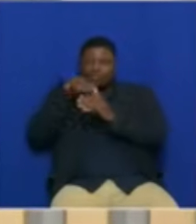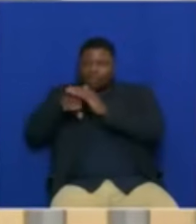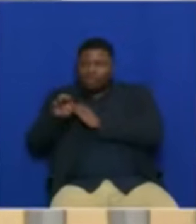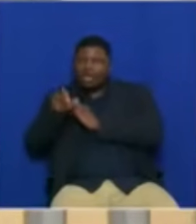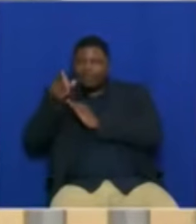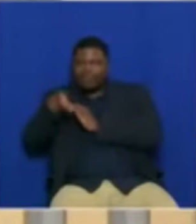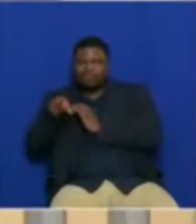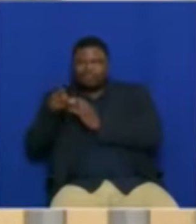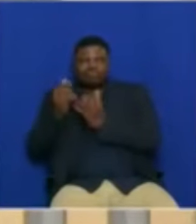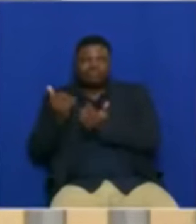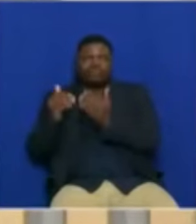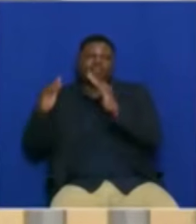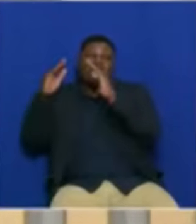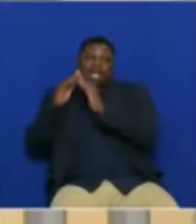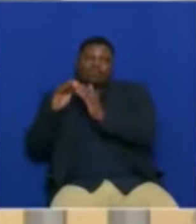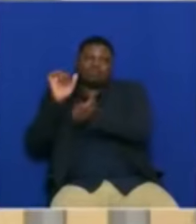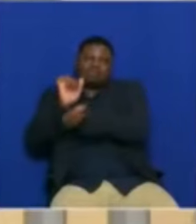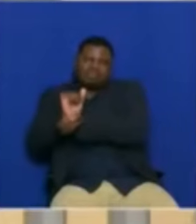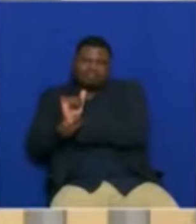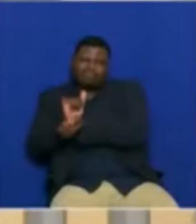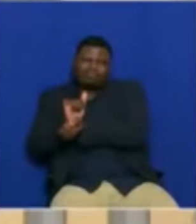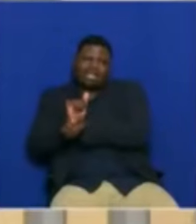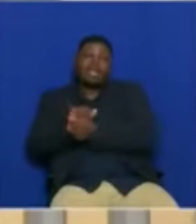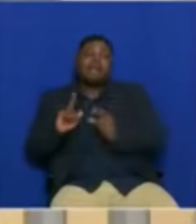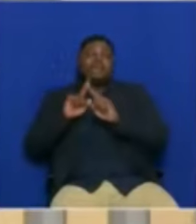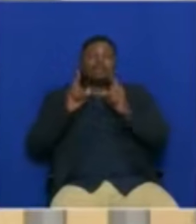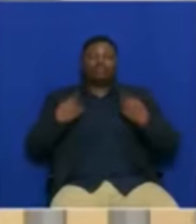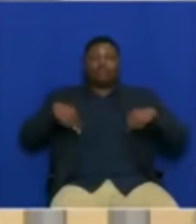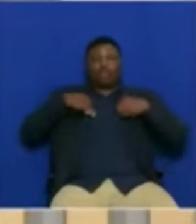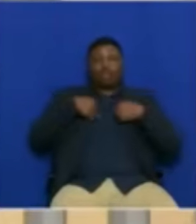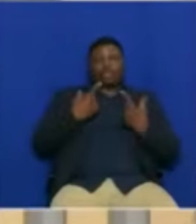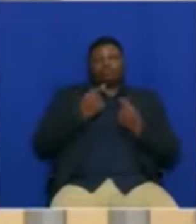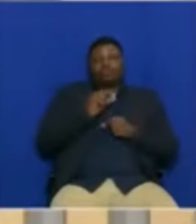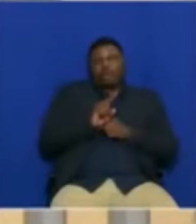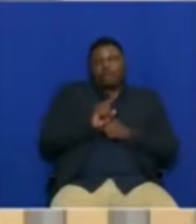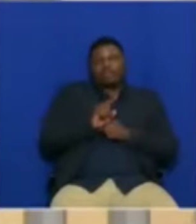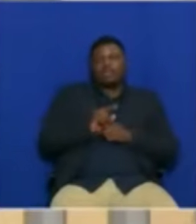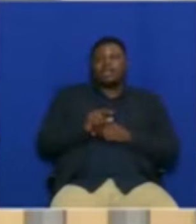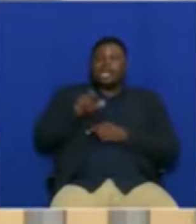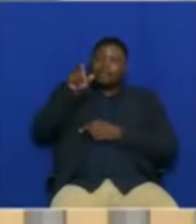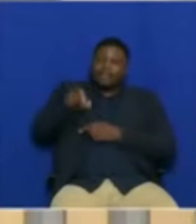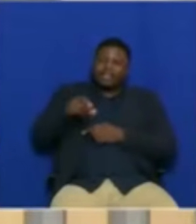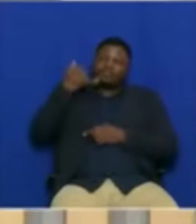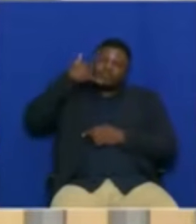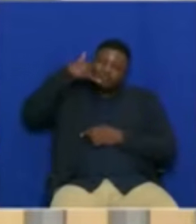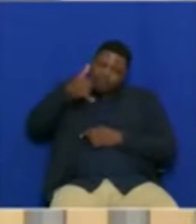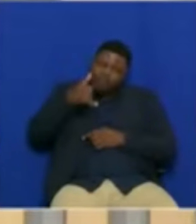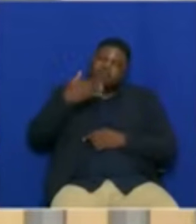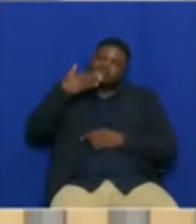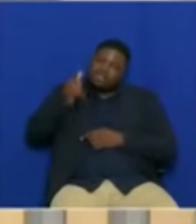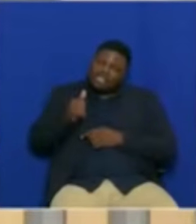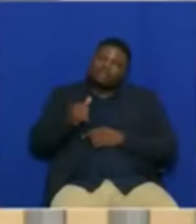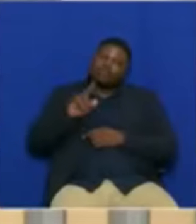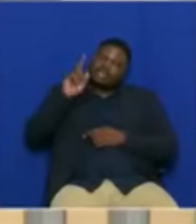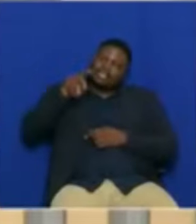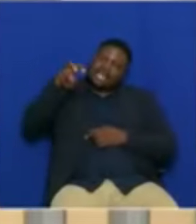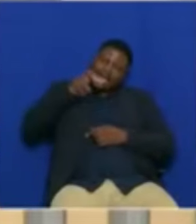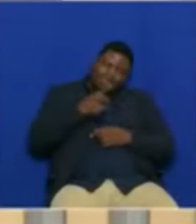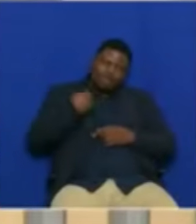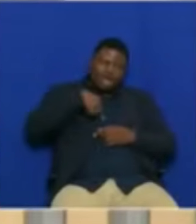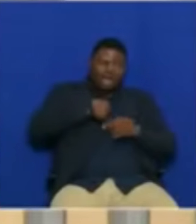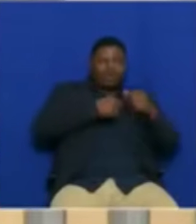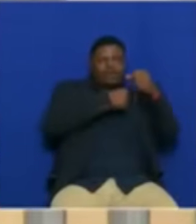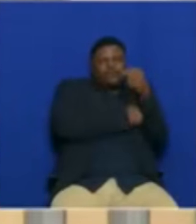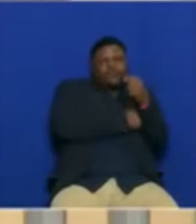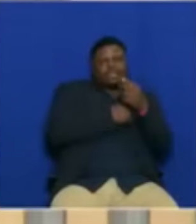we phone the person, come to the police station with your legal representative. We don't go to their homes and place them in handcuffs